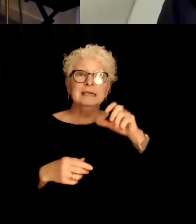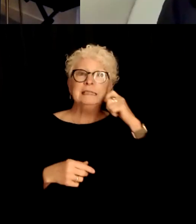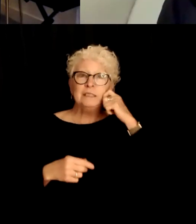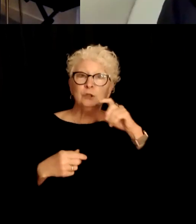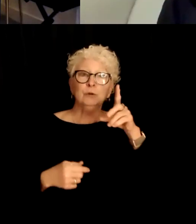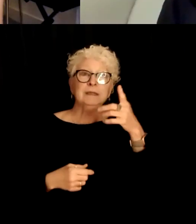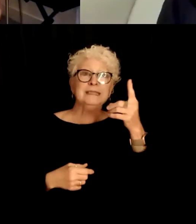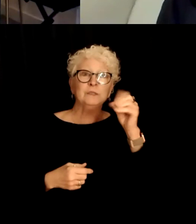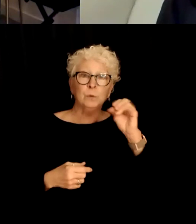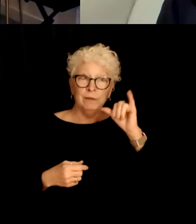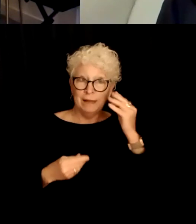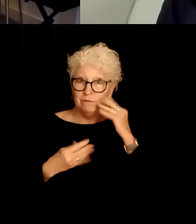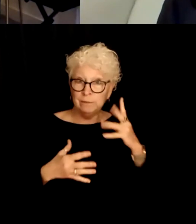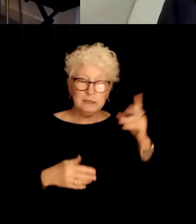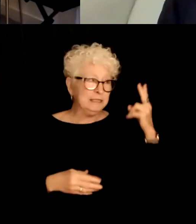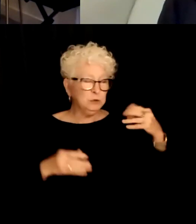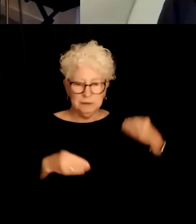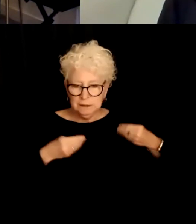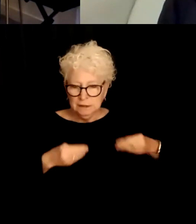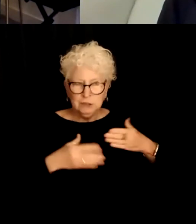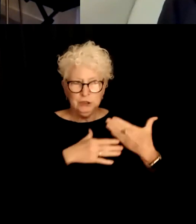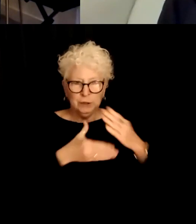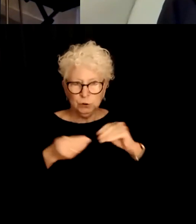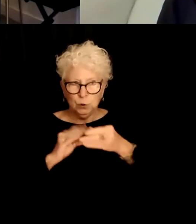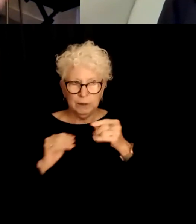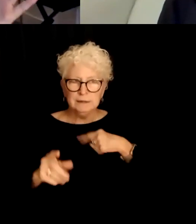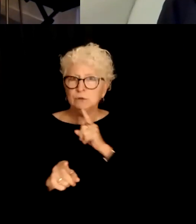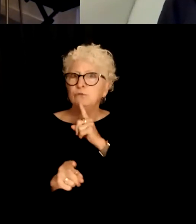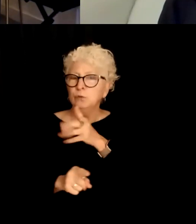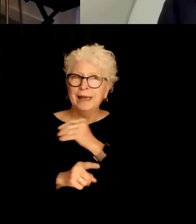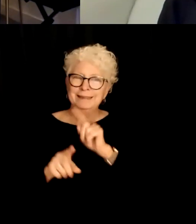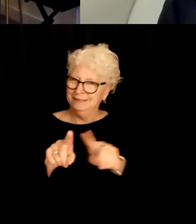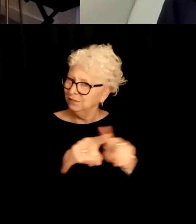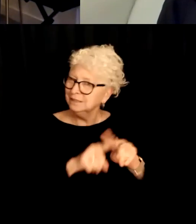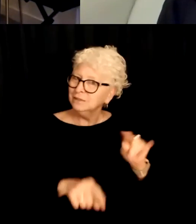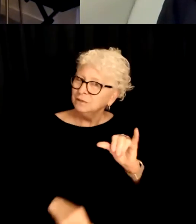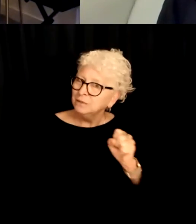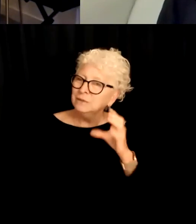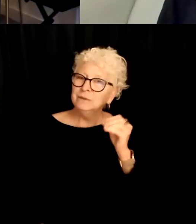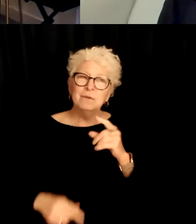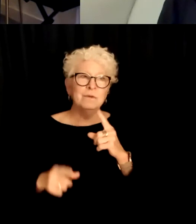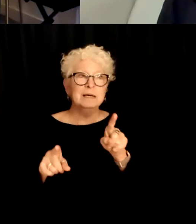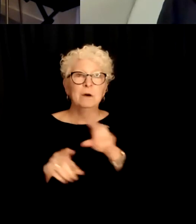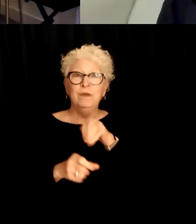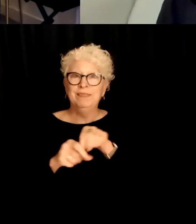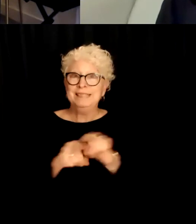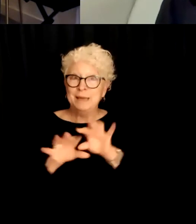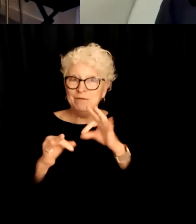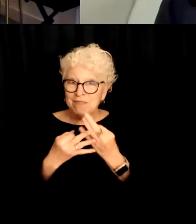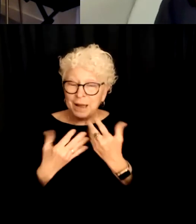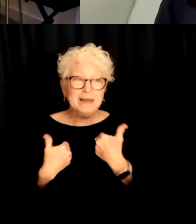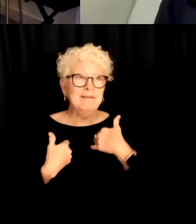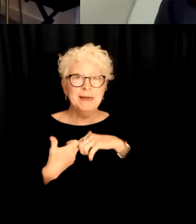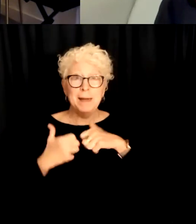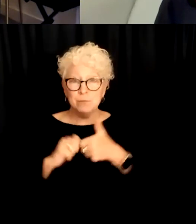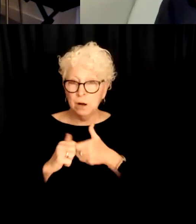like there's always life history events, and we know that people from the same families, different families, whatever, a lot of people can live for a very